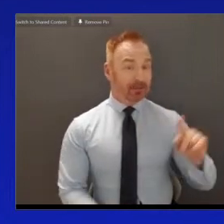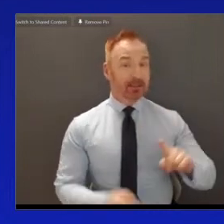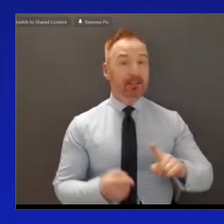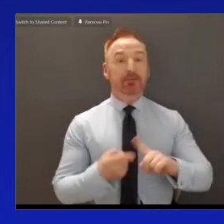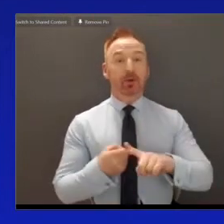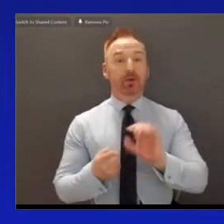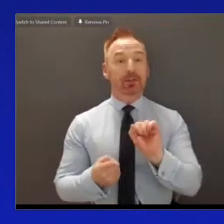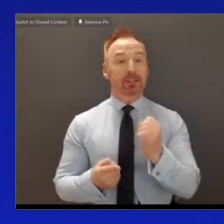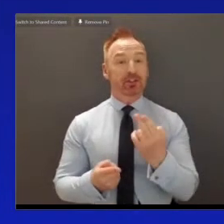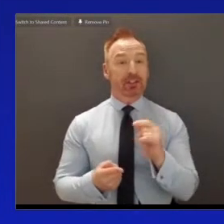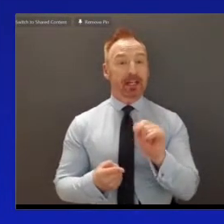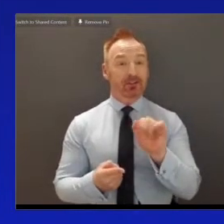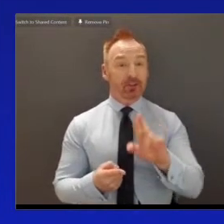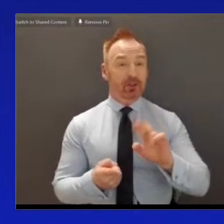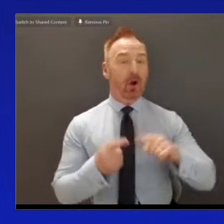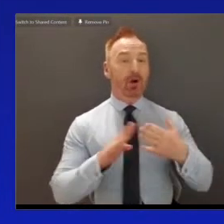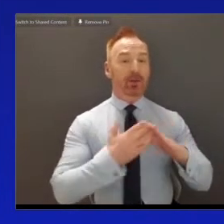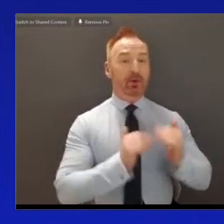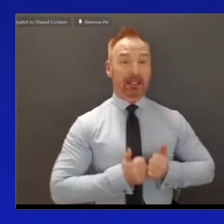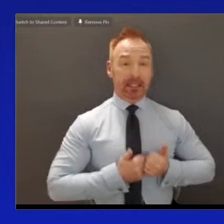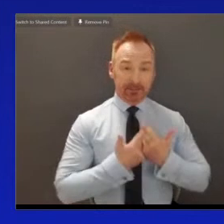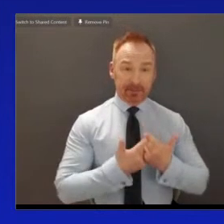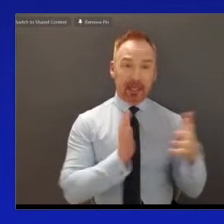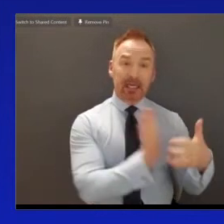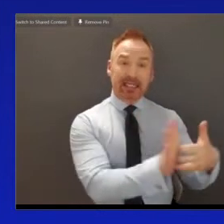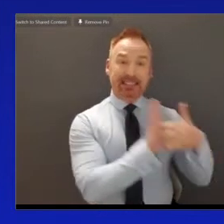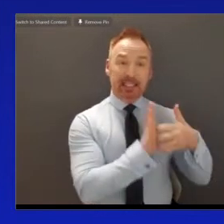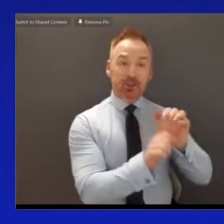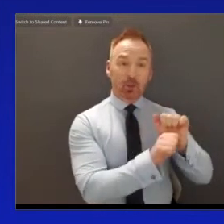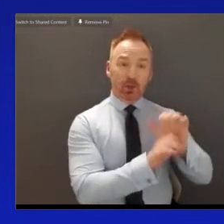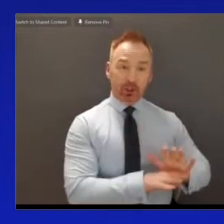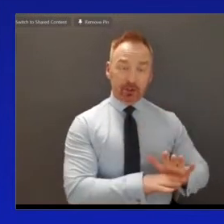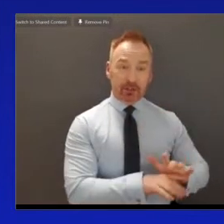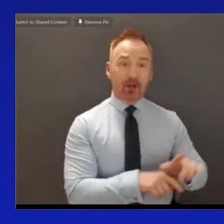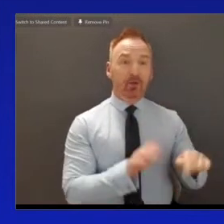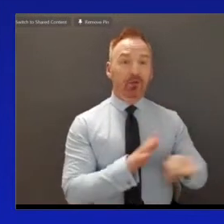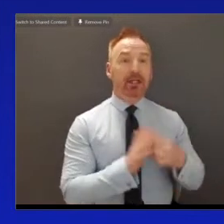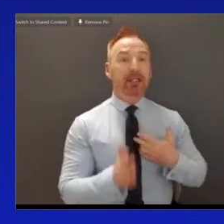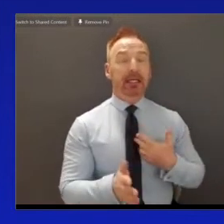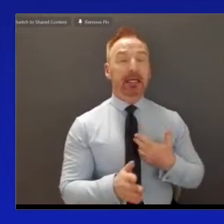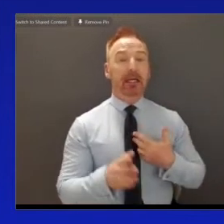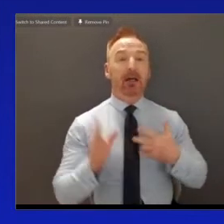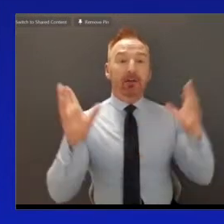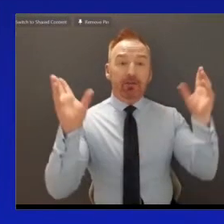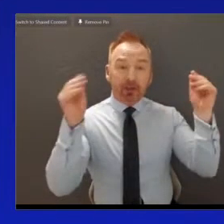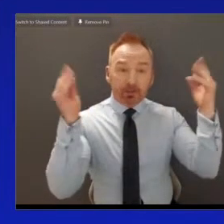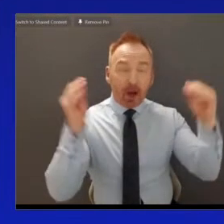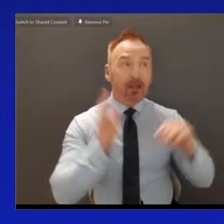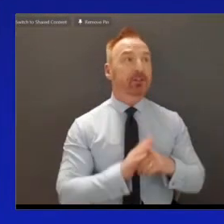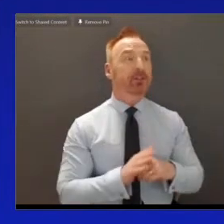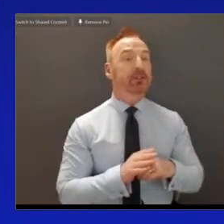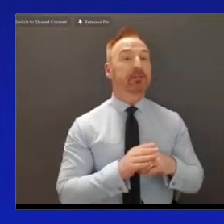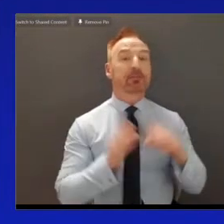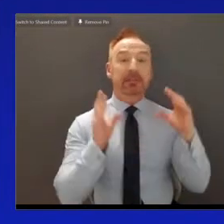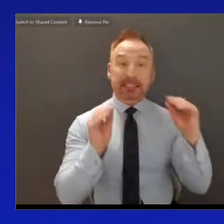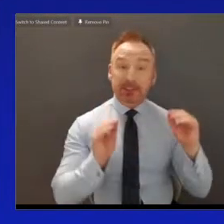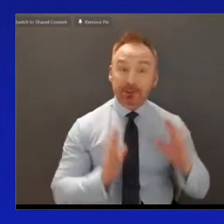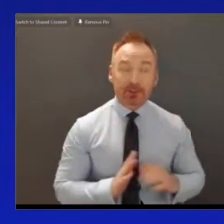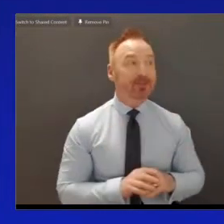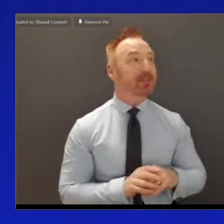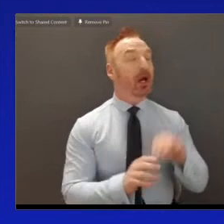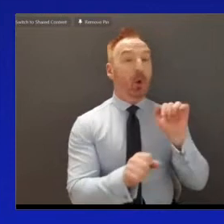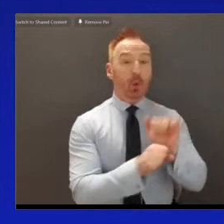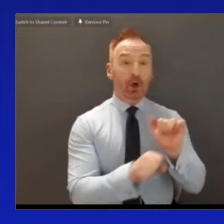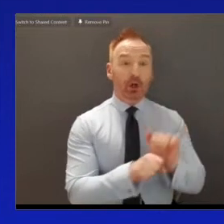living, essential workers, beginning with frontline essential workers, such as first responders, teachers, and workers in the food